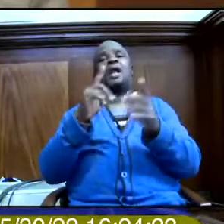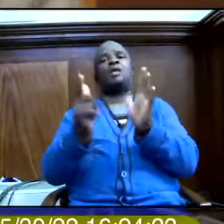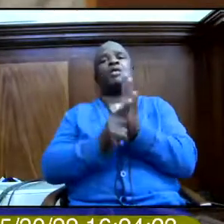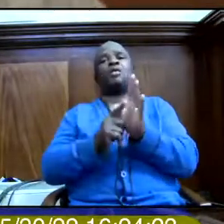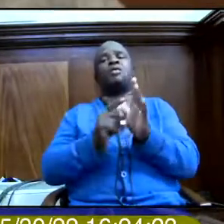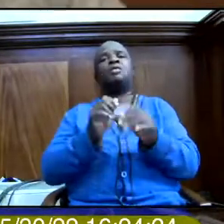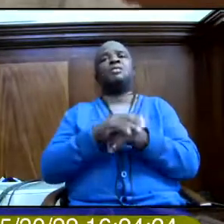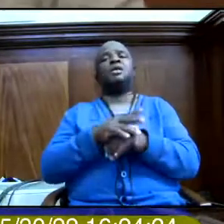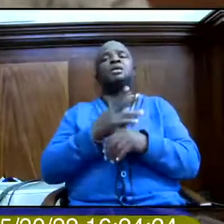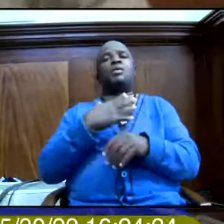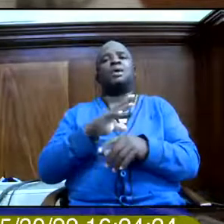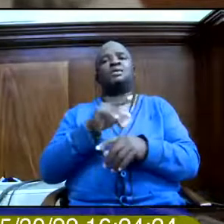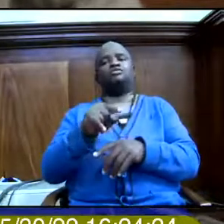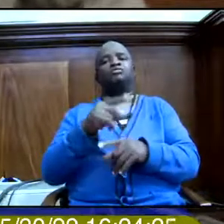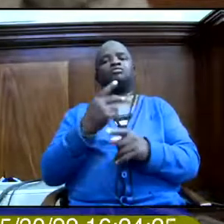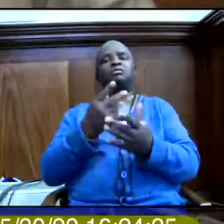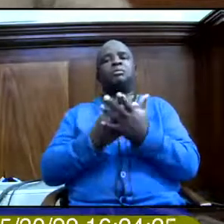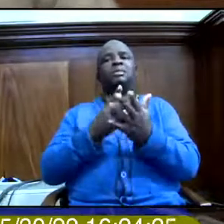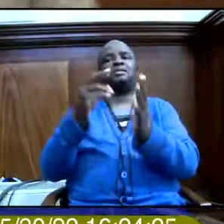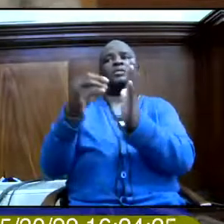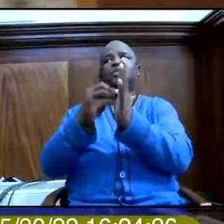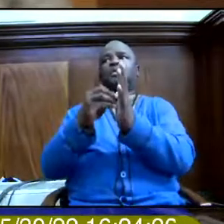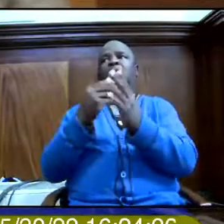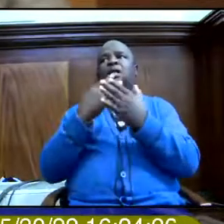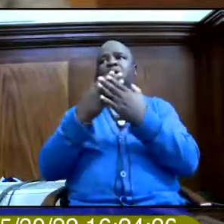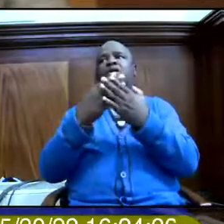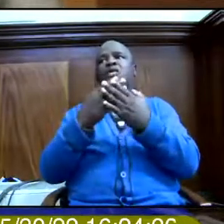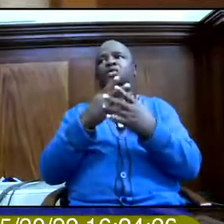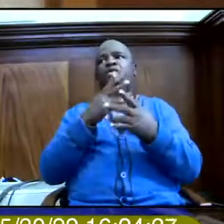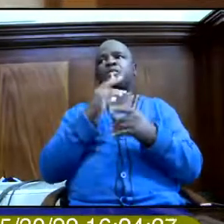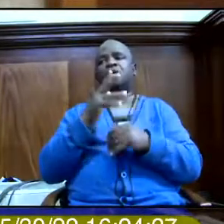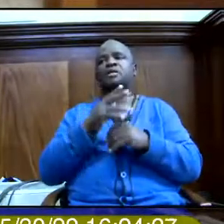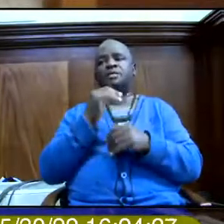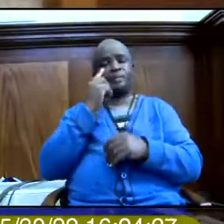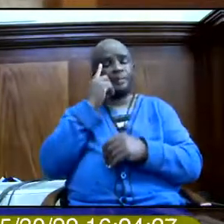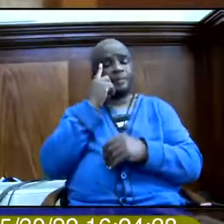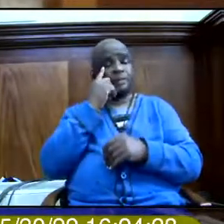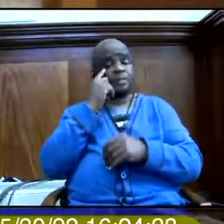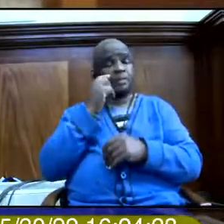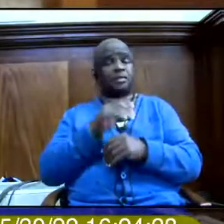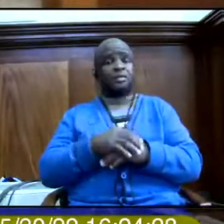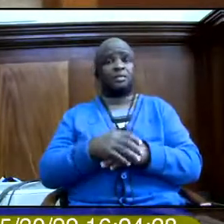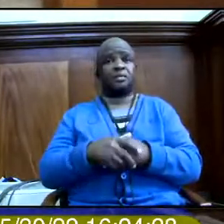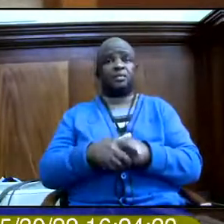and we just wanted that to be on record thank you mr speaker